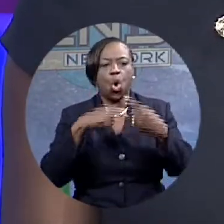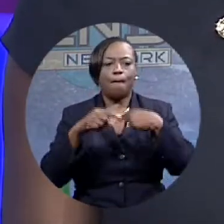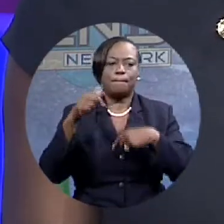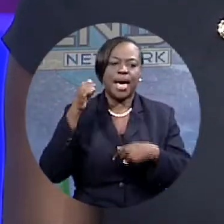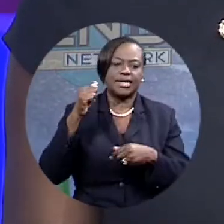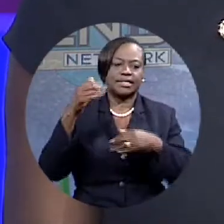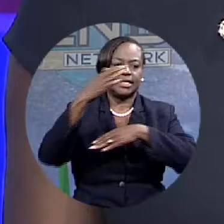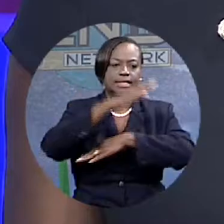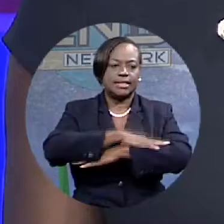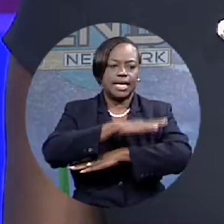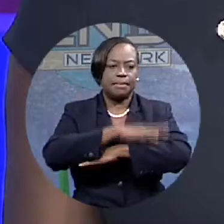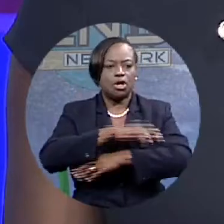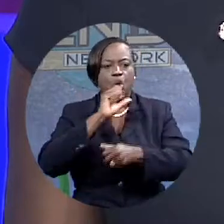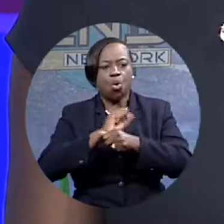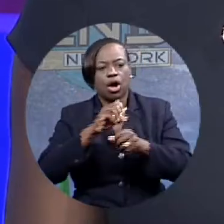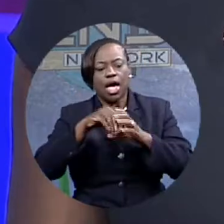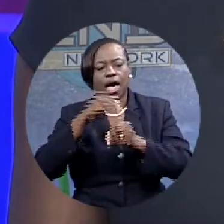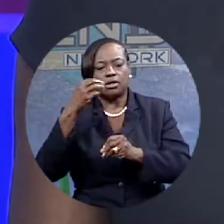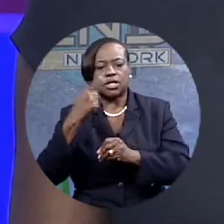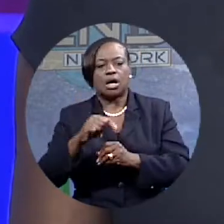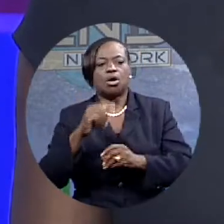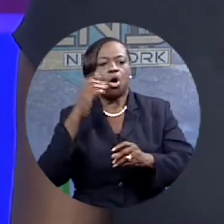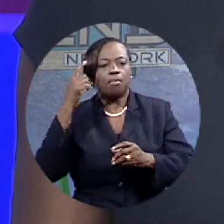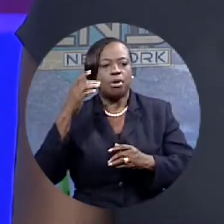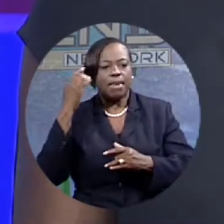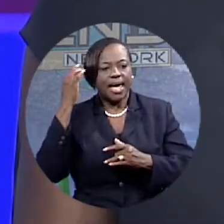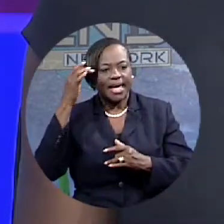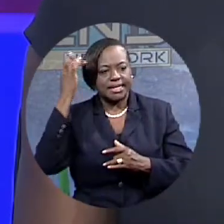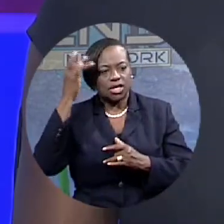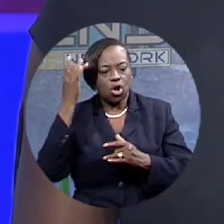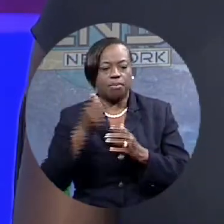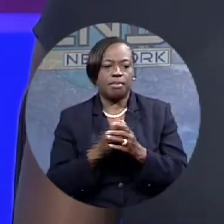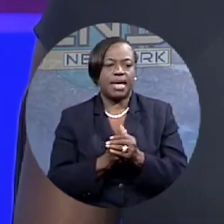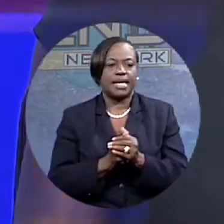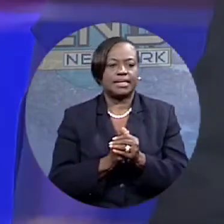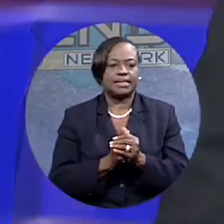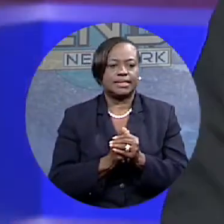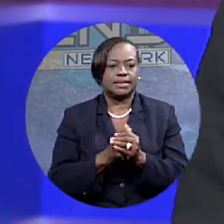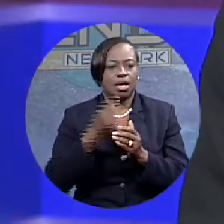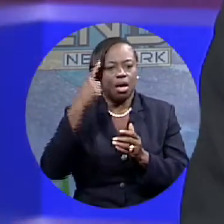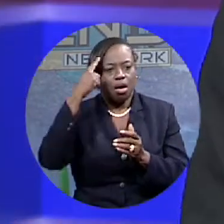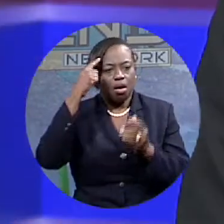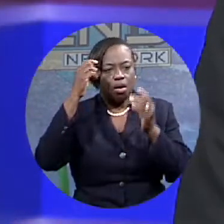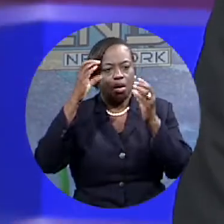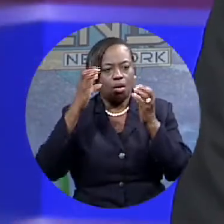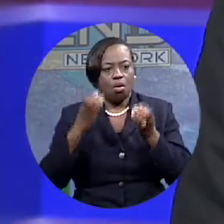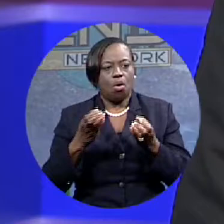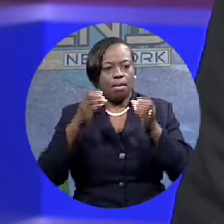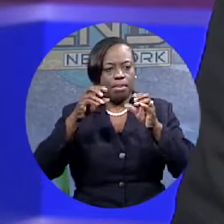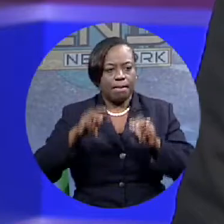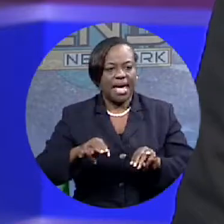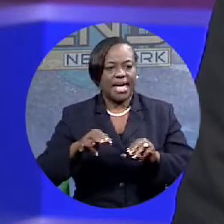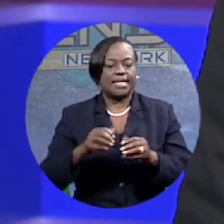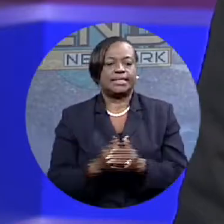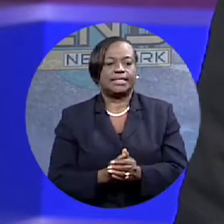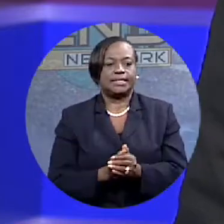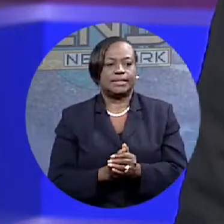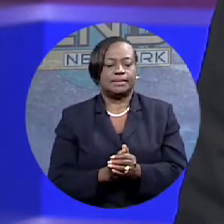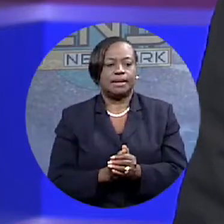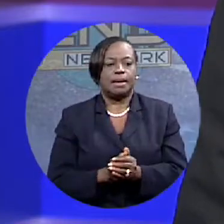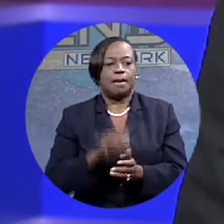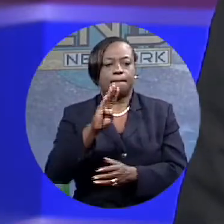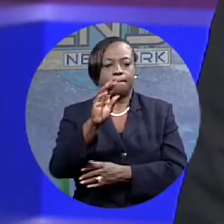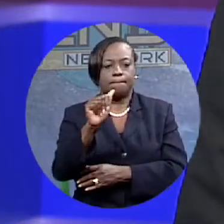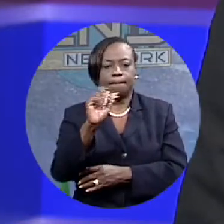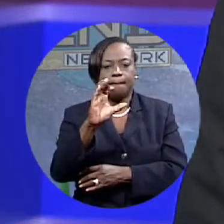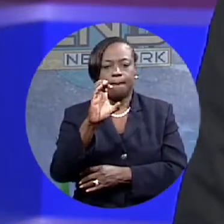compromise. No date, however, has been given for the parties to return to the Labor Department. Well, Bacardi is set to reopen its Bay Street